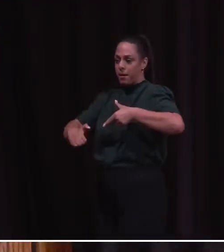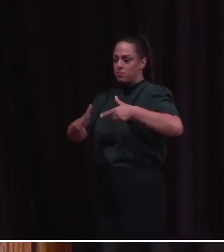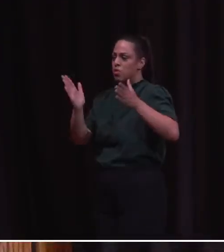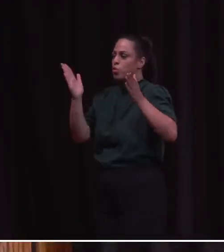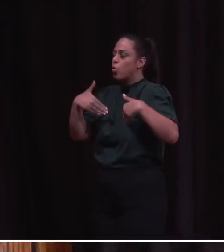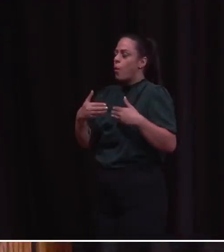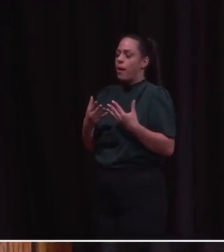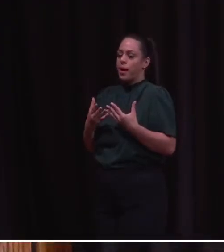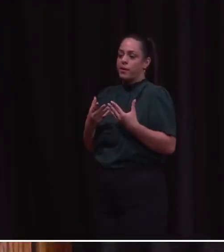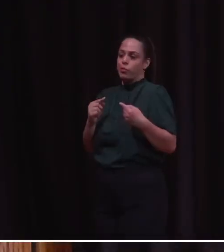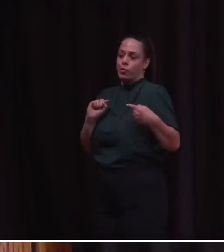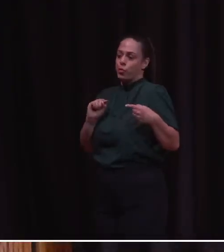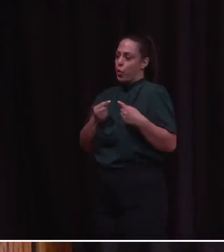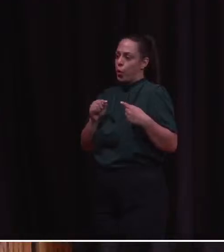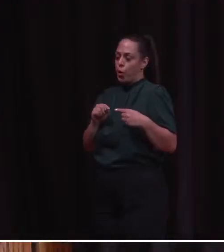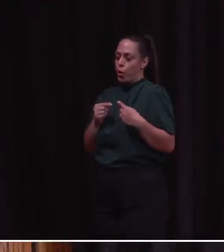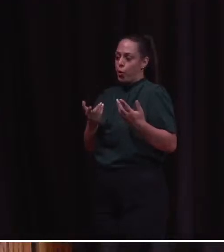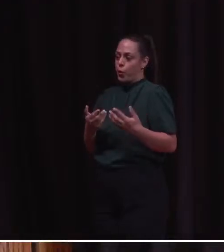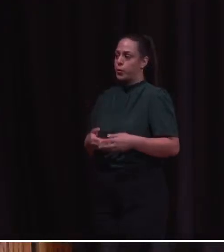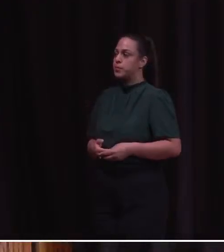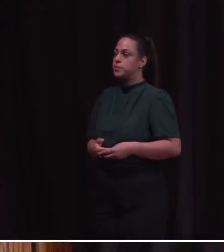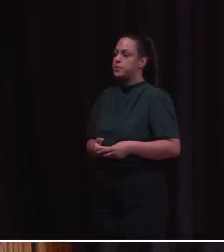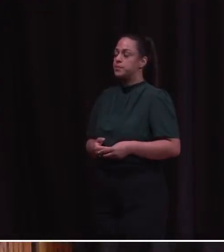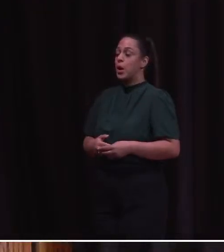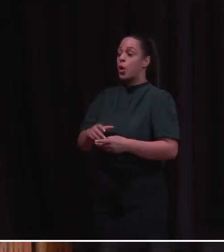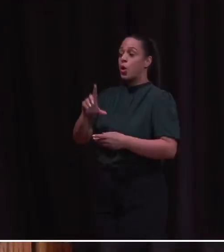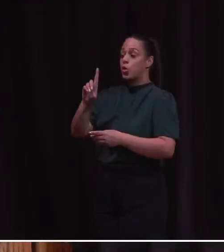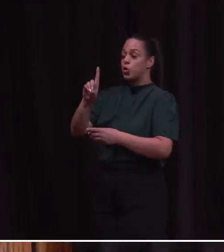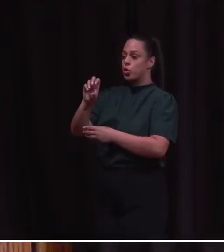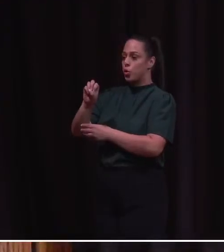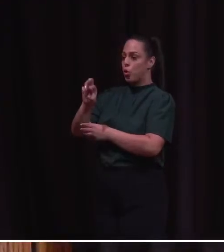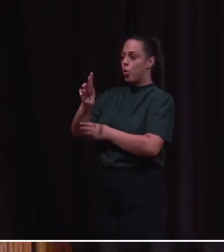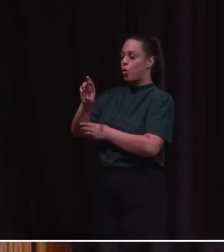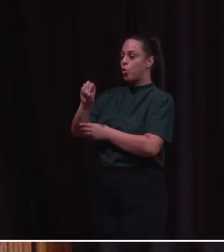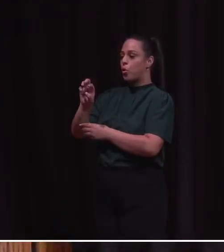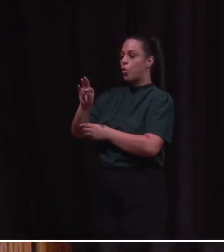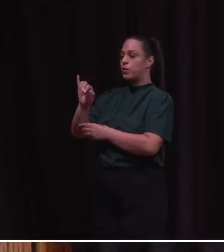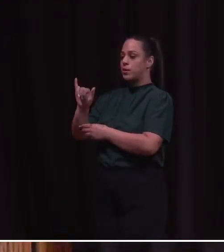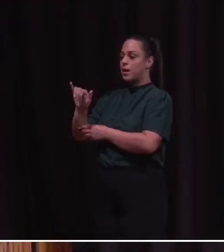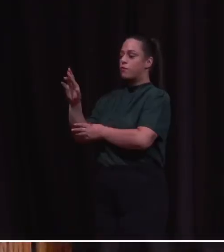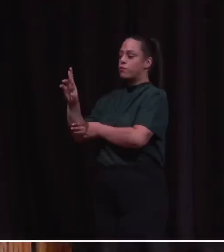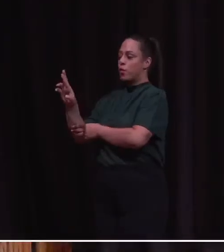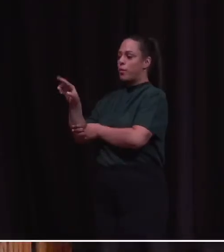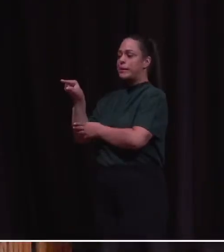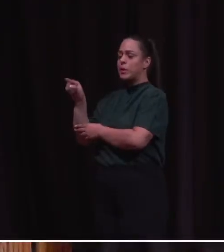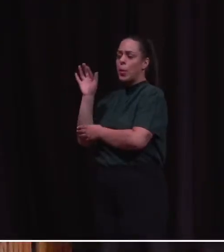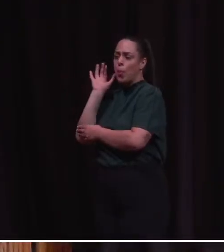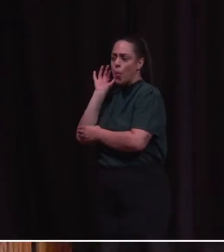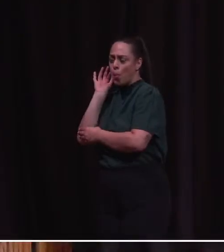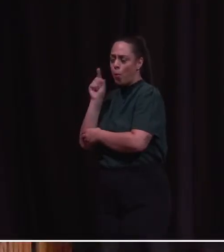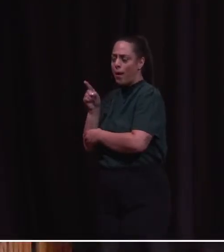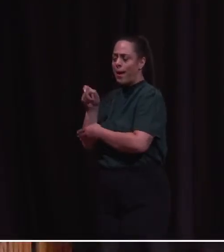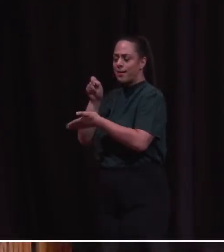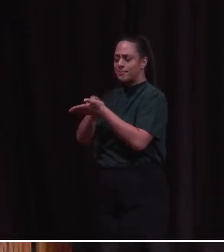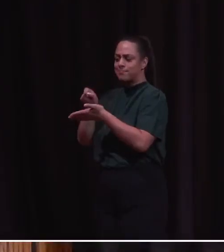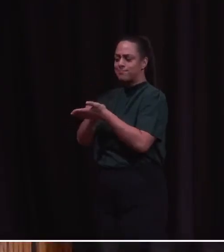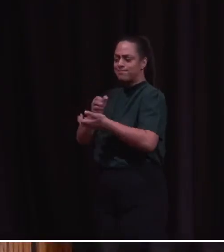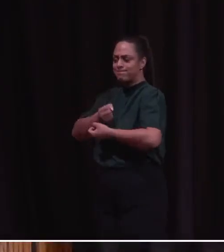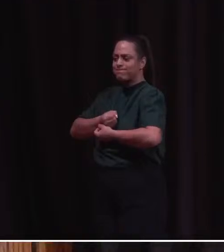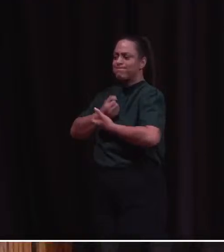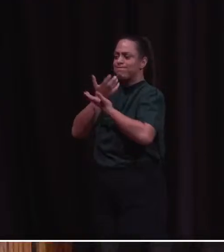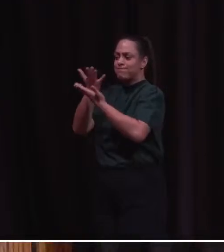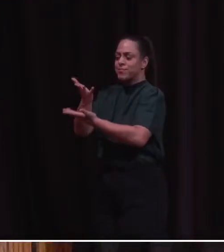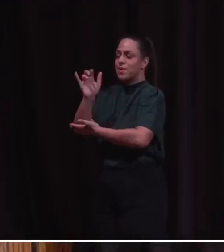the Black Body, Dorothy Roberts draws our attention to the torment and the torture to which enslaved black women